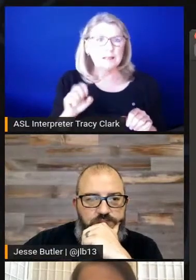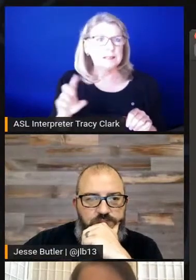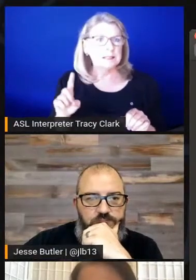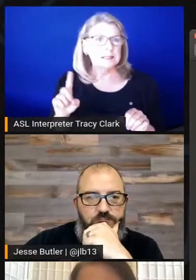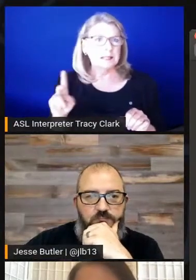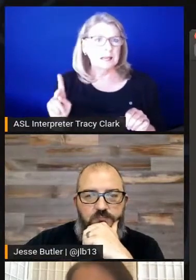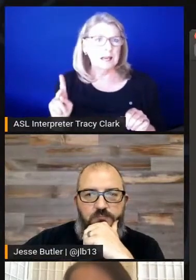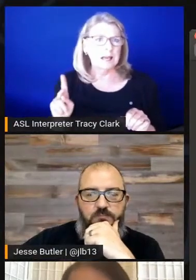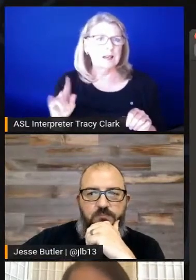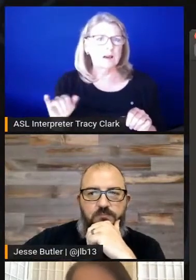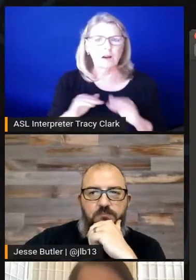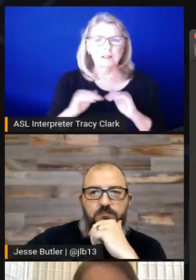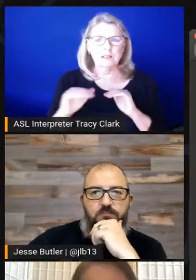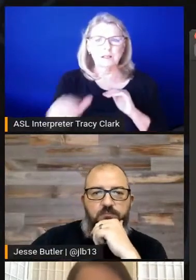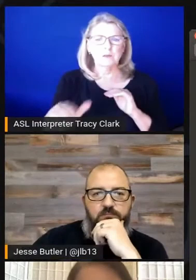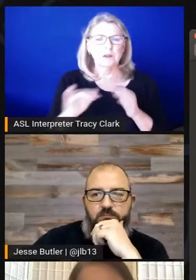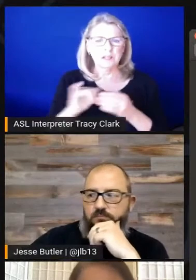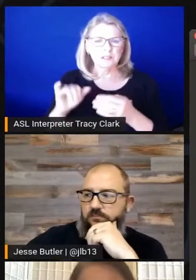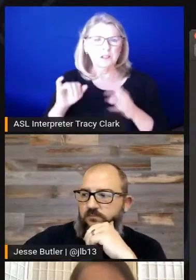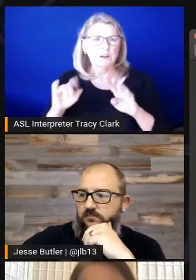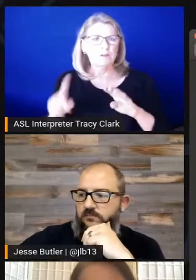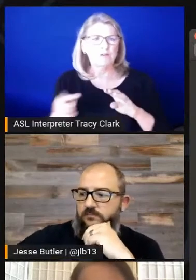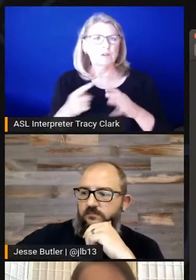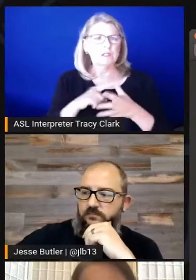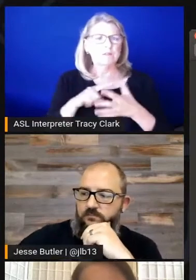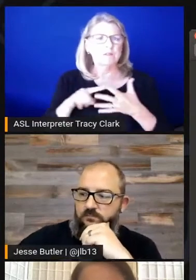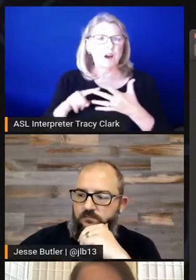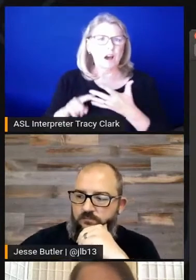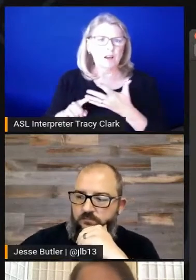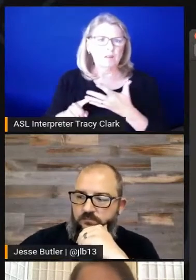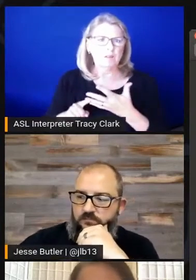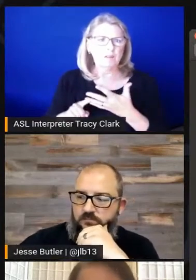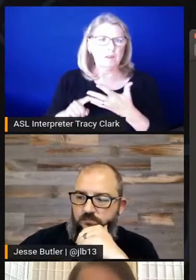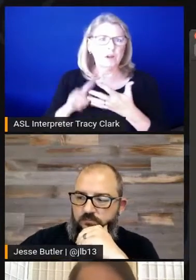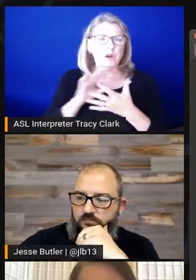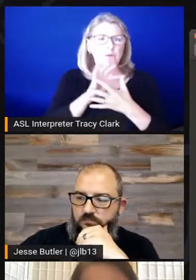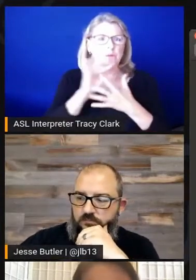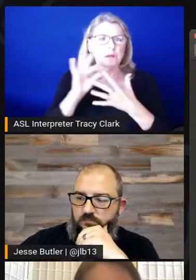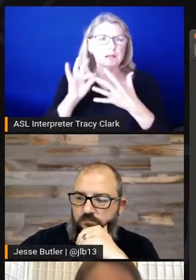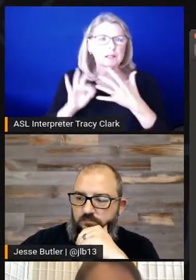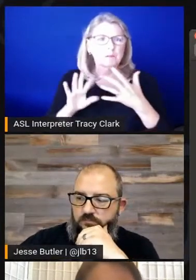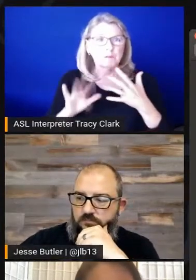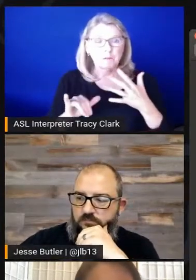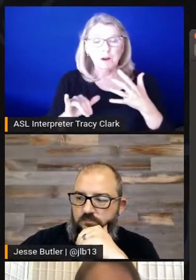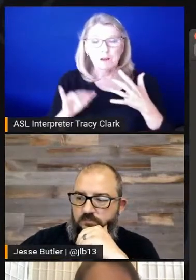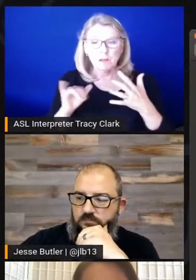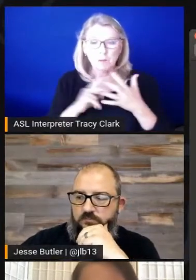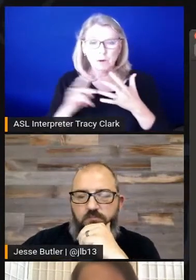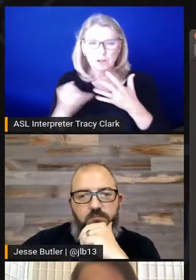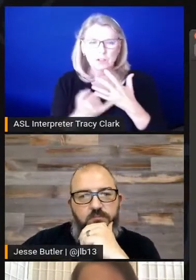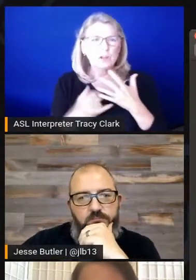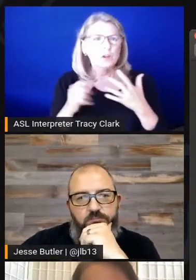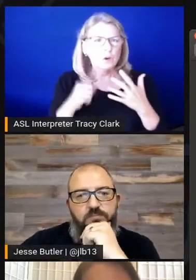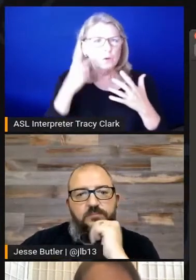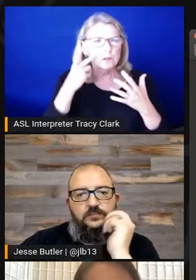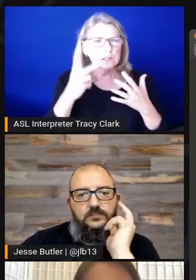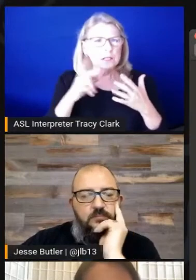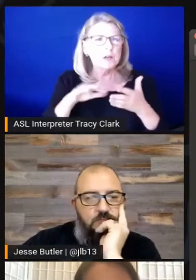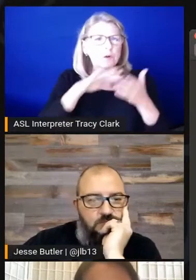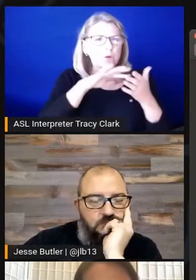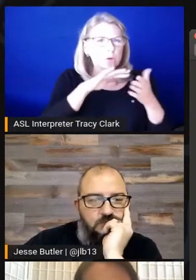are targeted by the project. So, expect to see rolling releases for these as in the next few